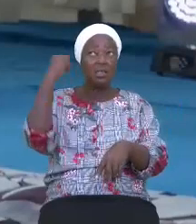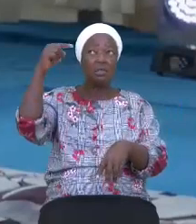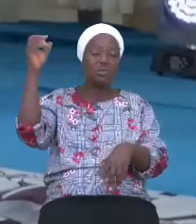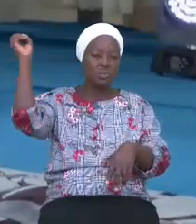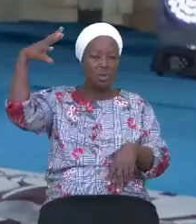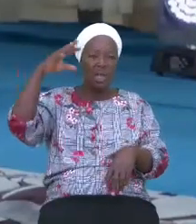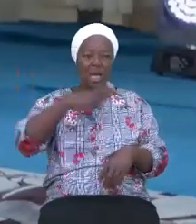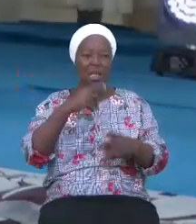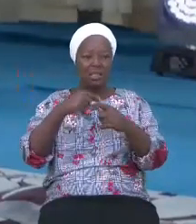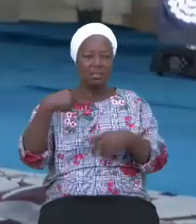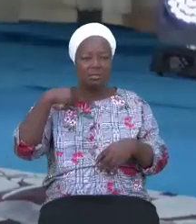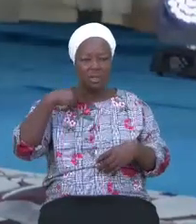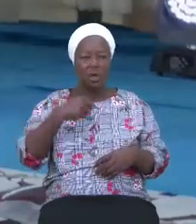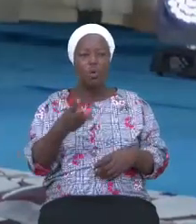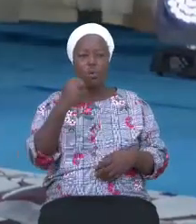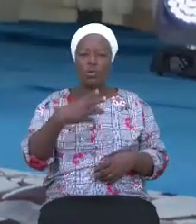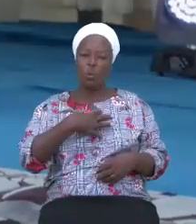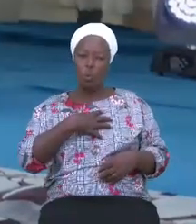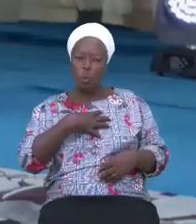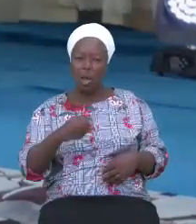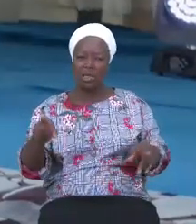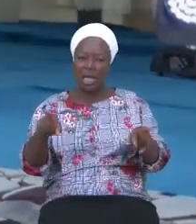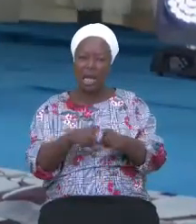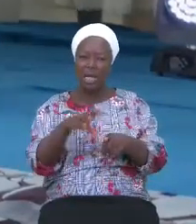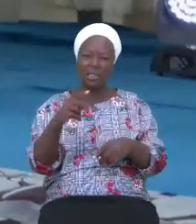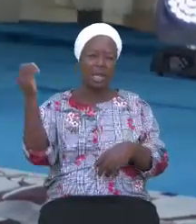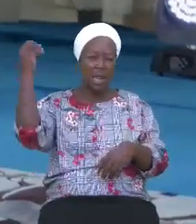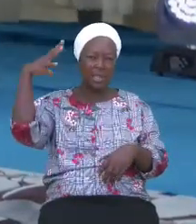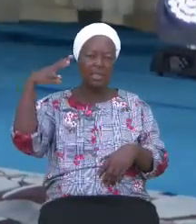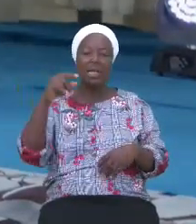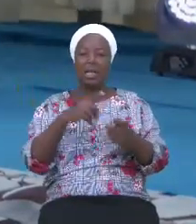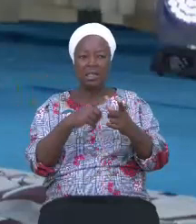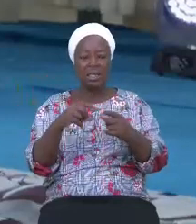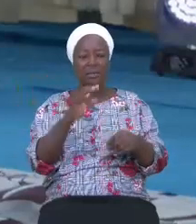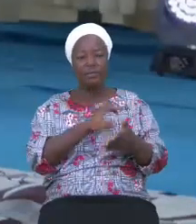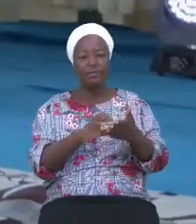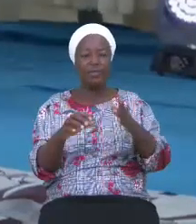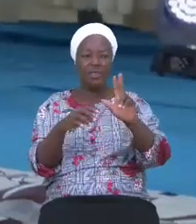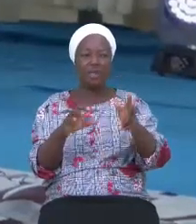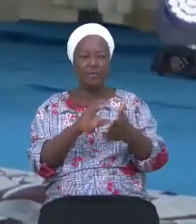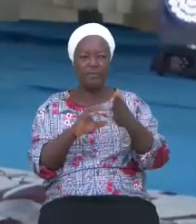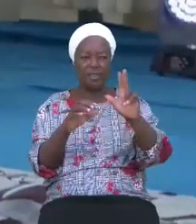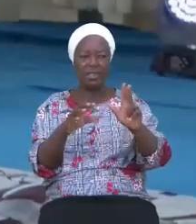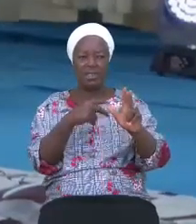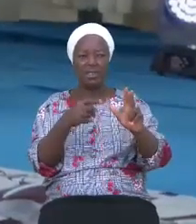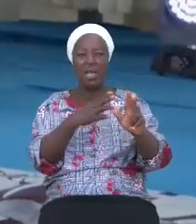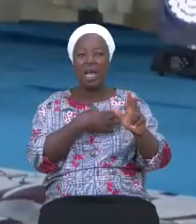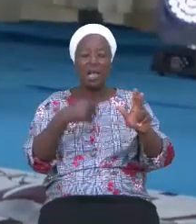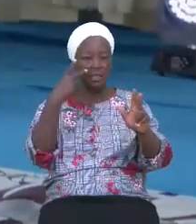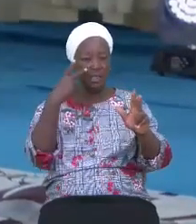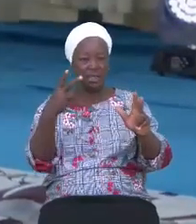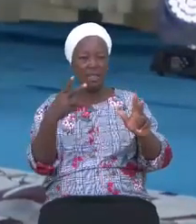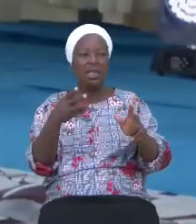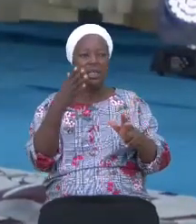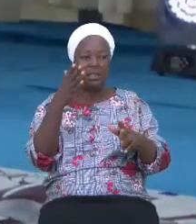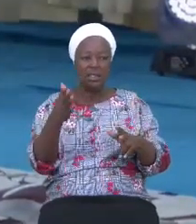his raiment was white as the light. And then in verse 3, it says, and